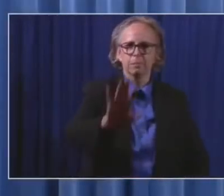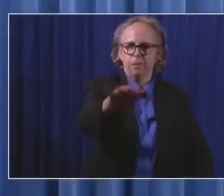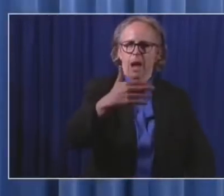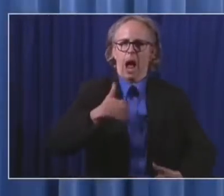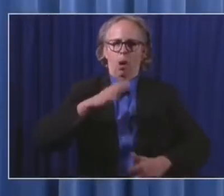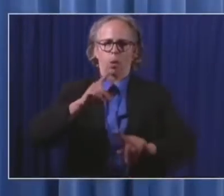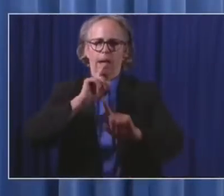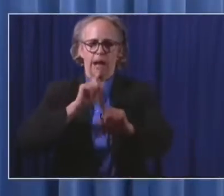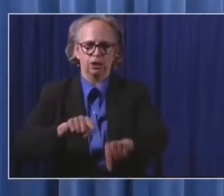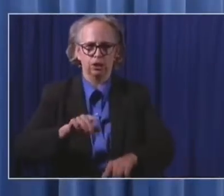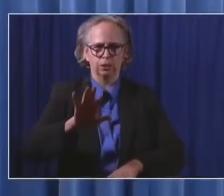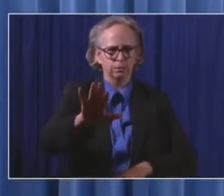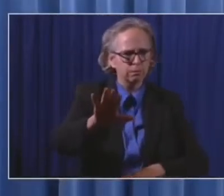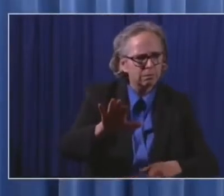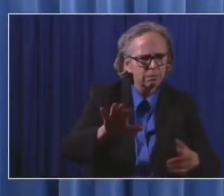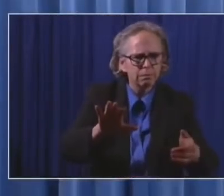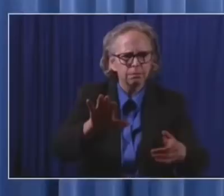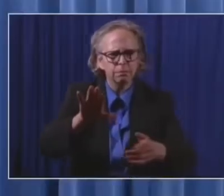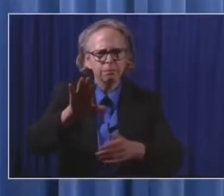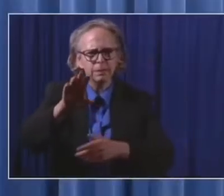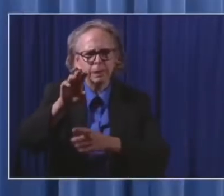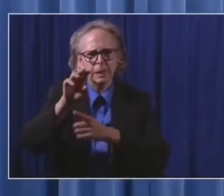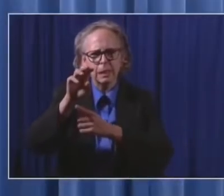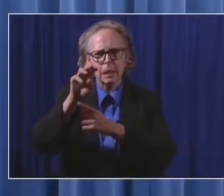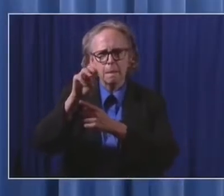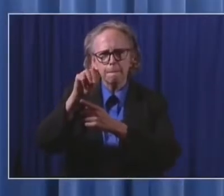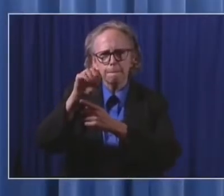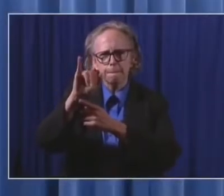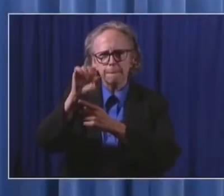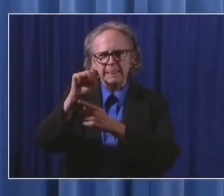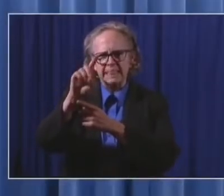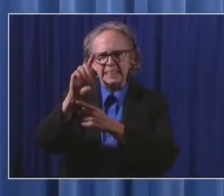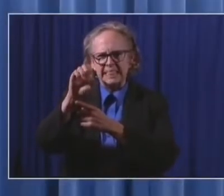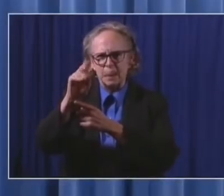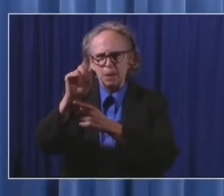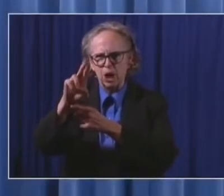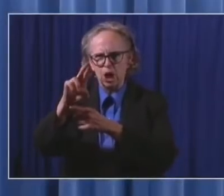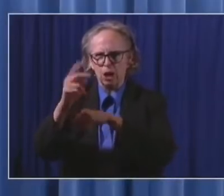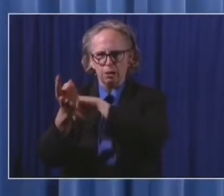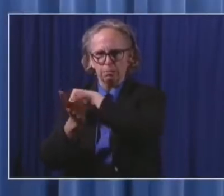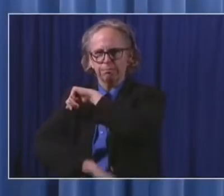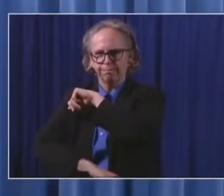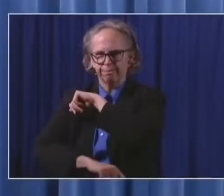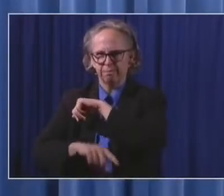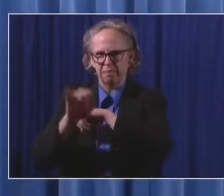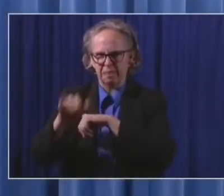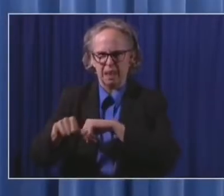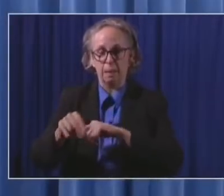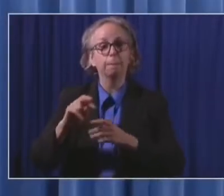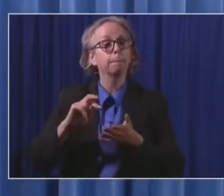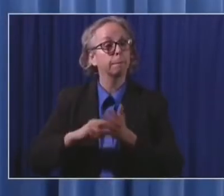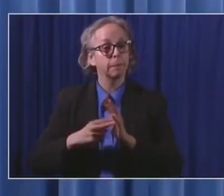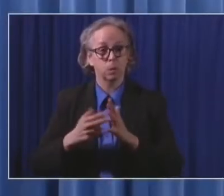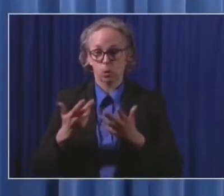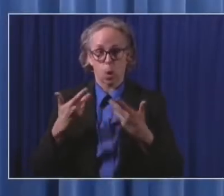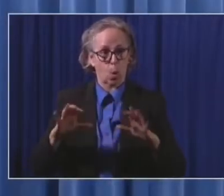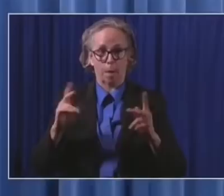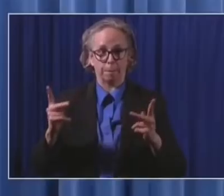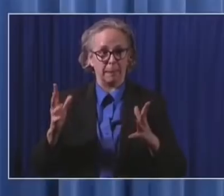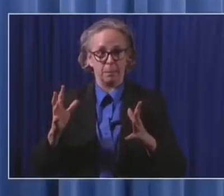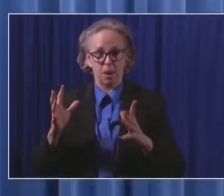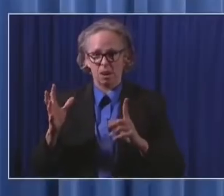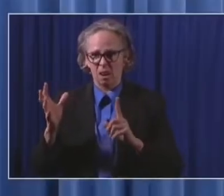I'll take the beginning of the part of the question. This is similar to other health orders. It is a misdemeanor. Look, we're